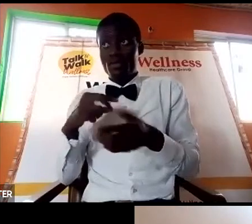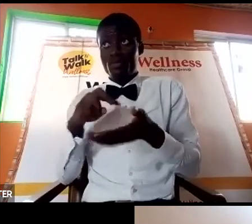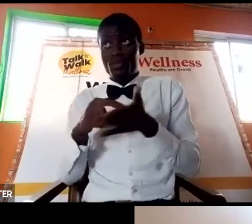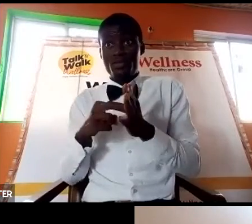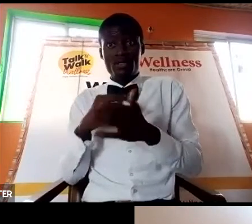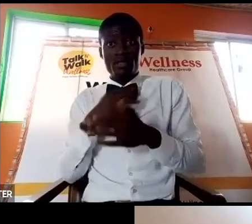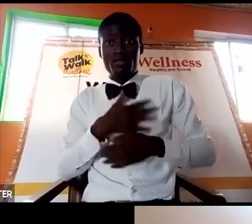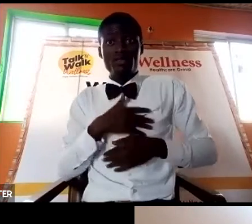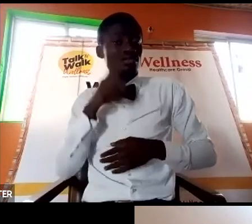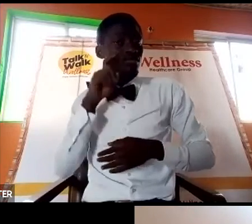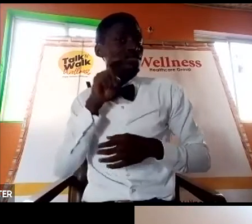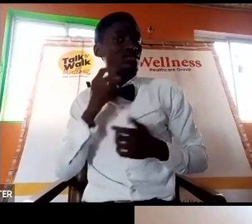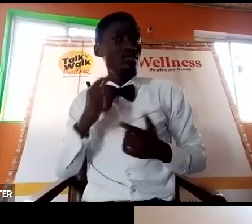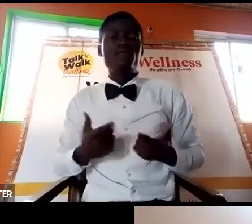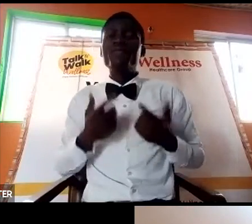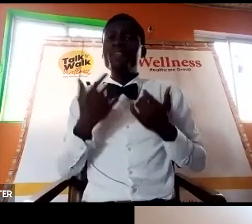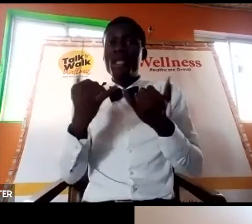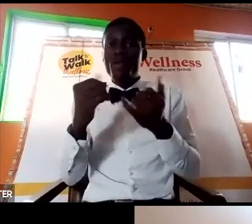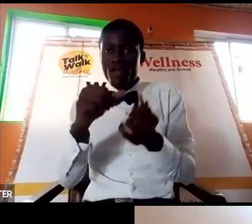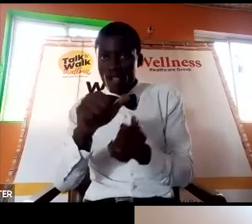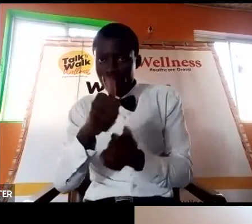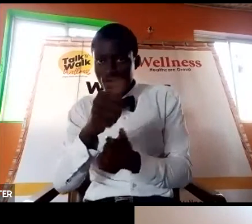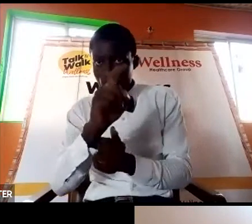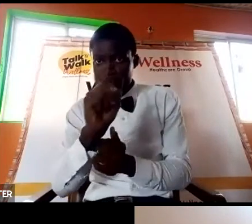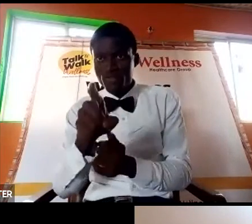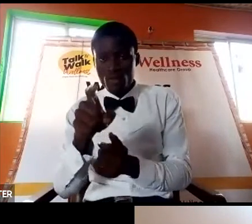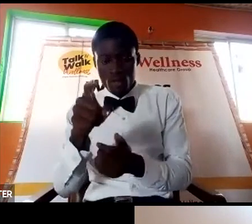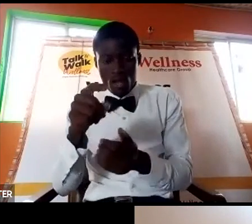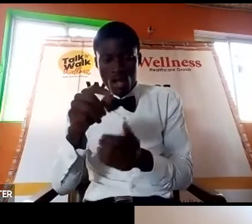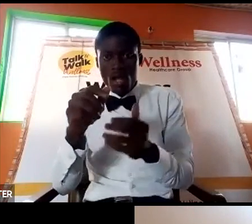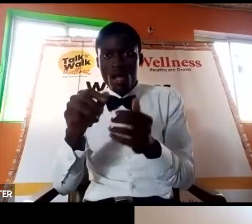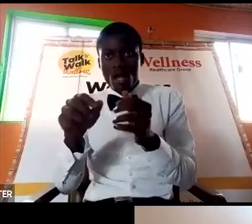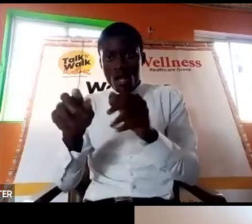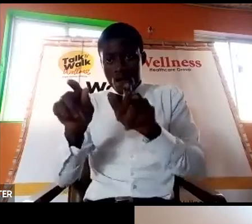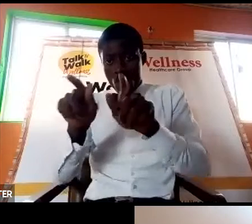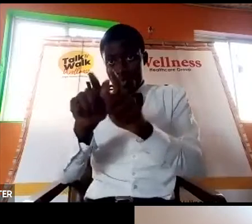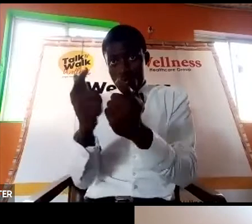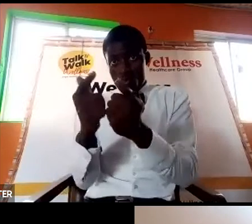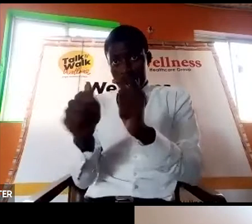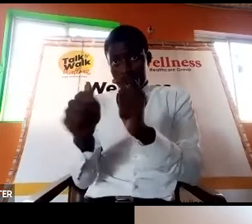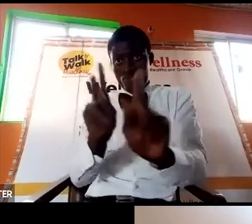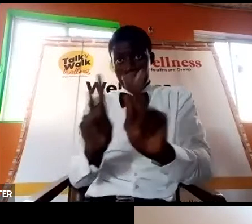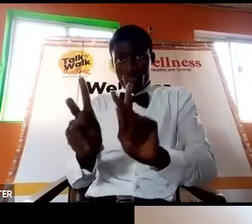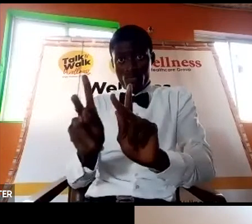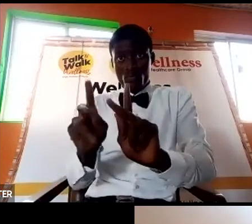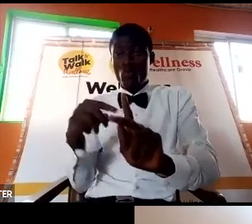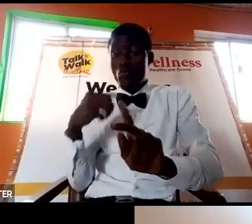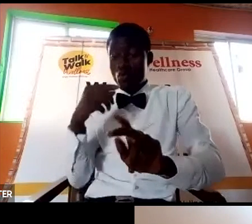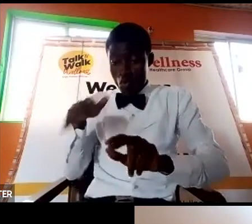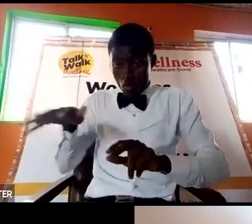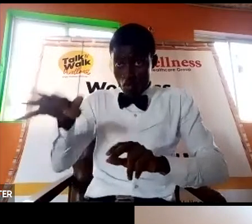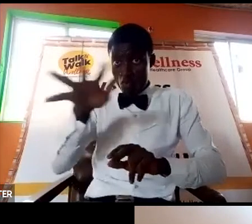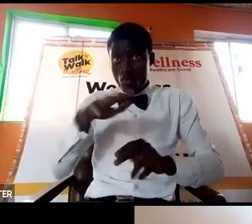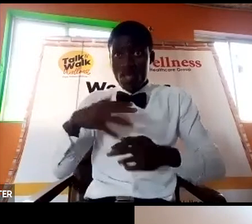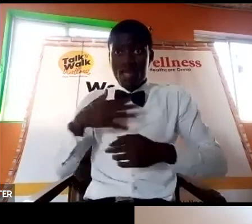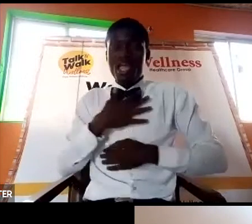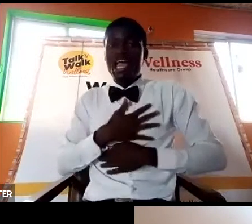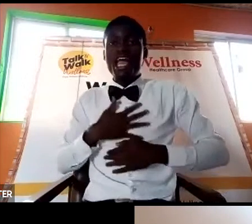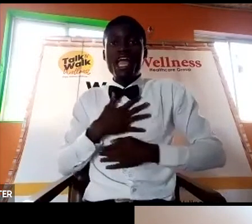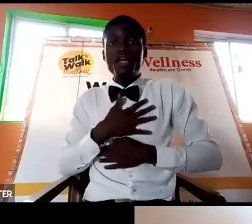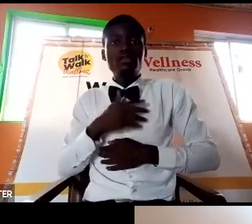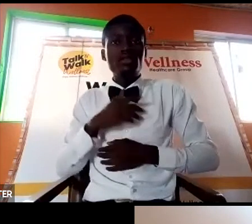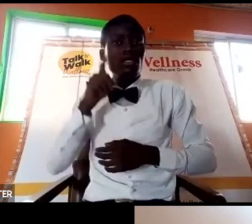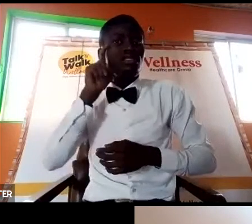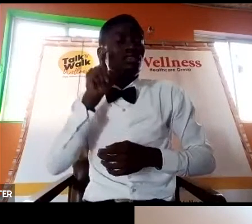people? That have always enjoyed sex, and all of a sudden